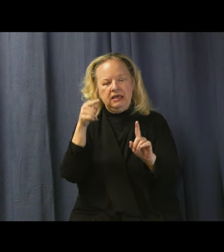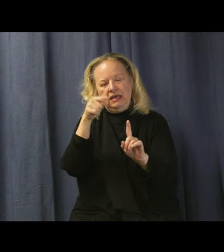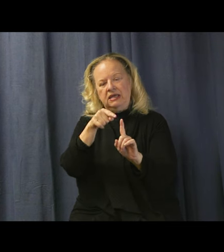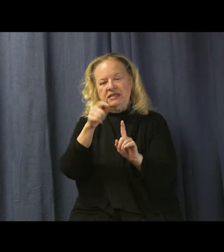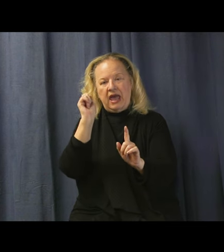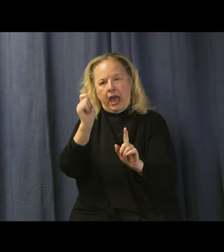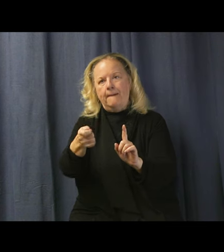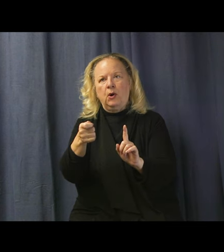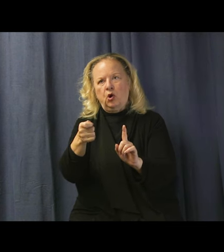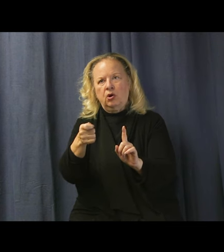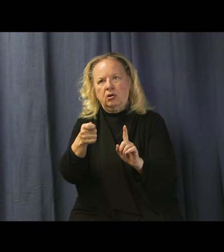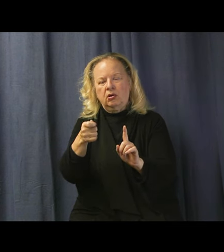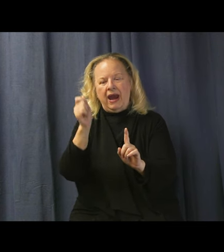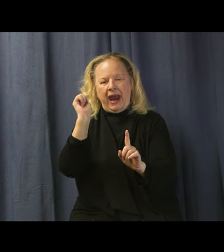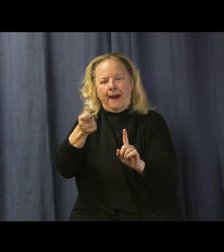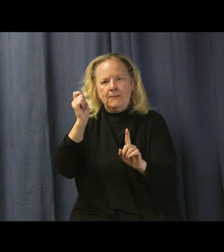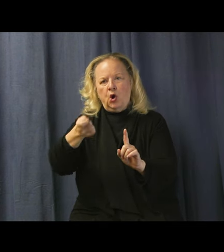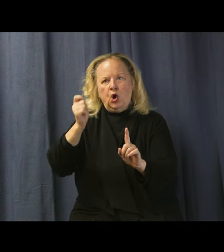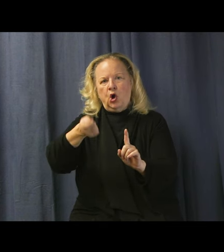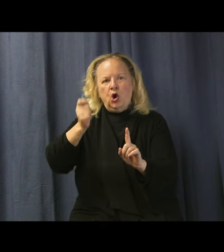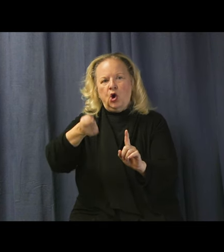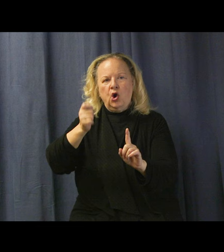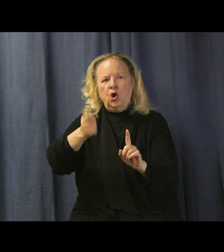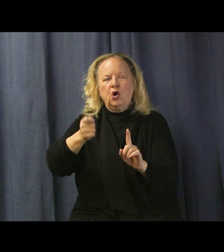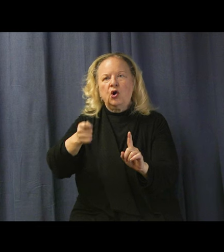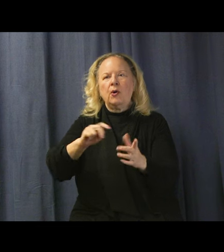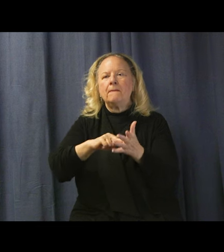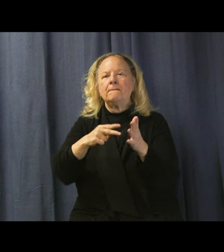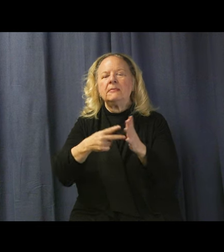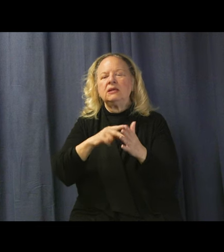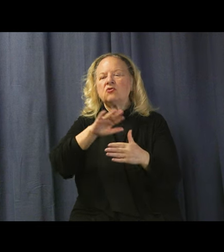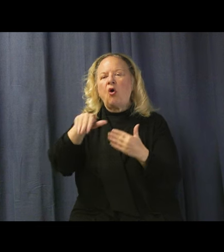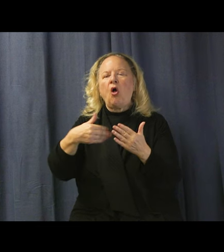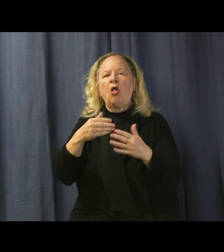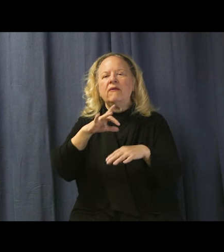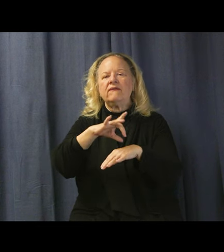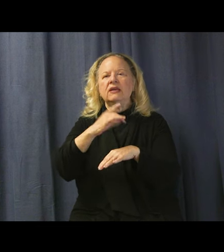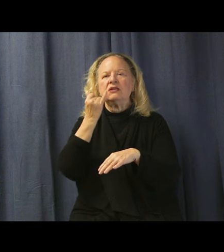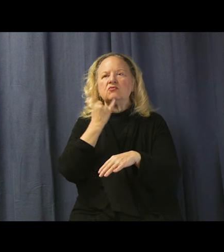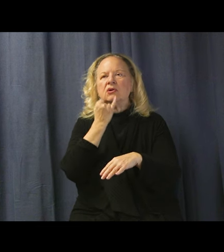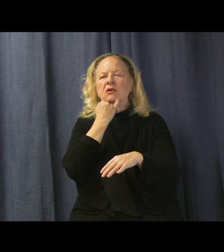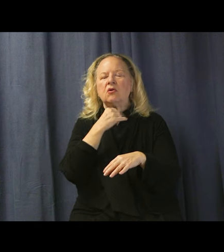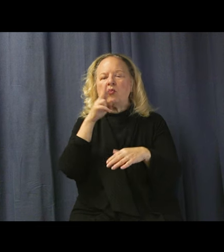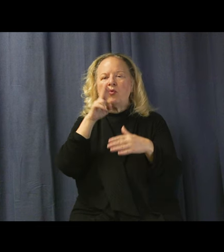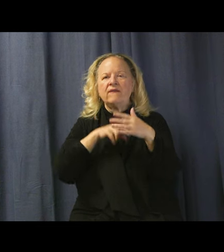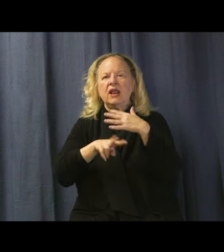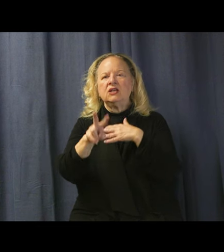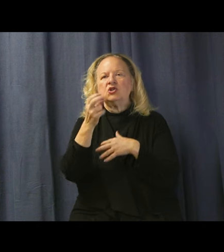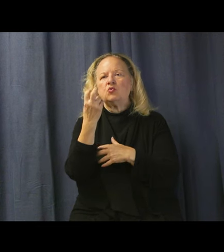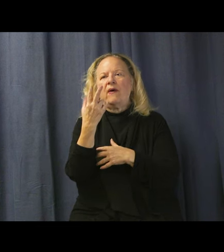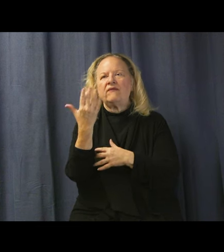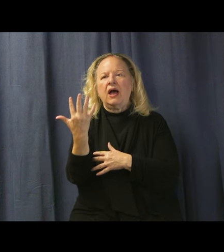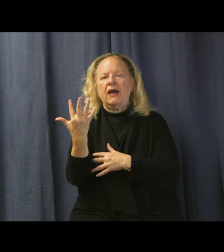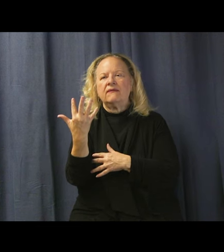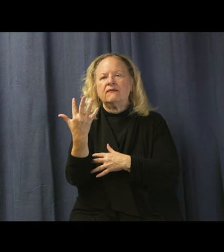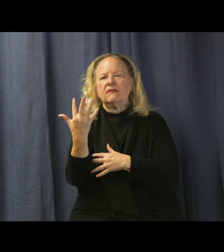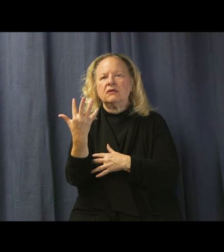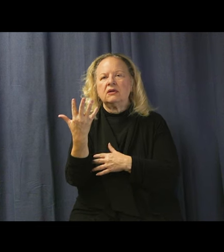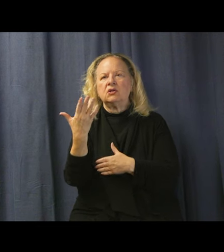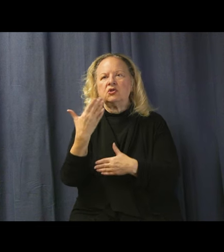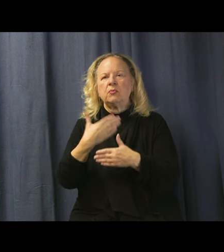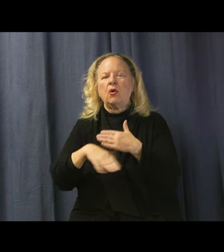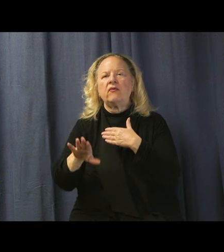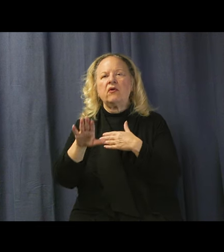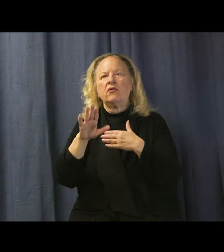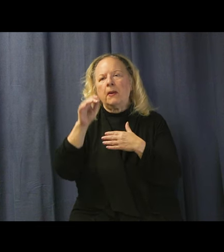Yeshua is the hammer. Okay? Representing all of Israel. Look at Revelation 12:5. She brought forth a man-child